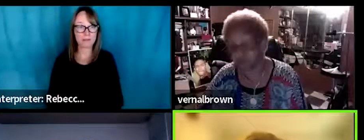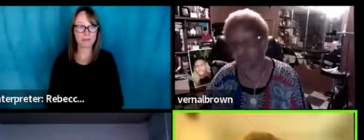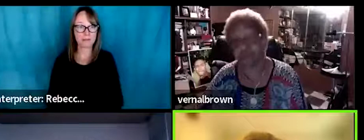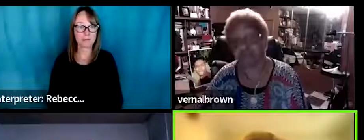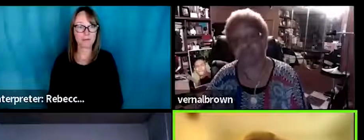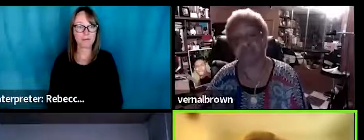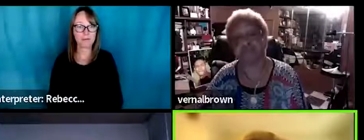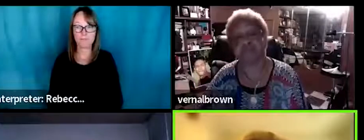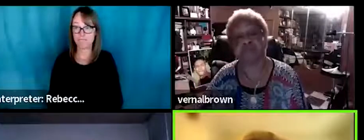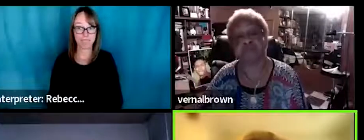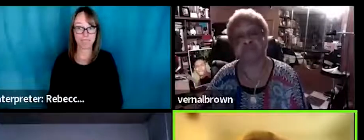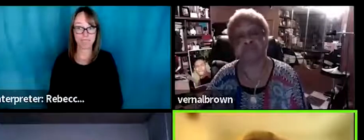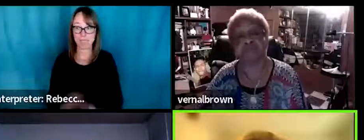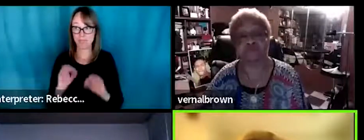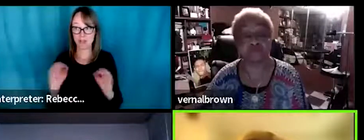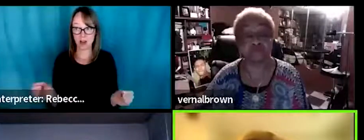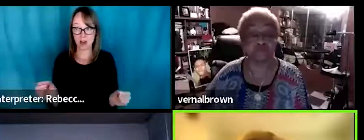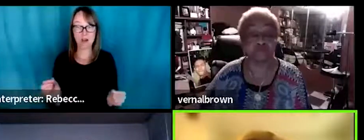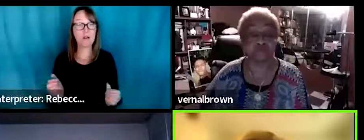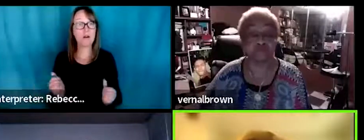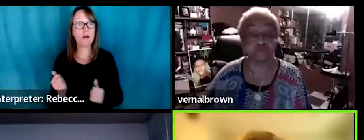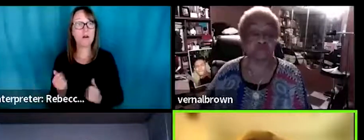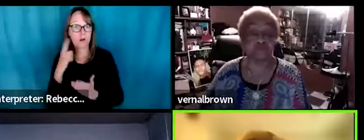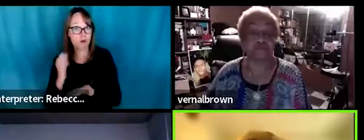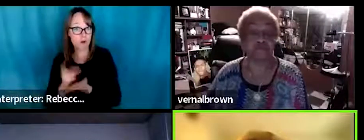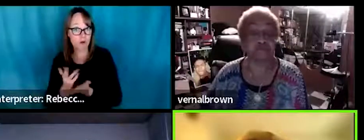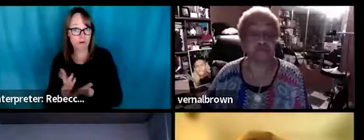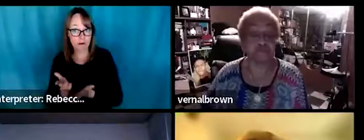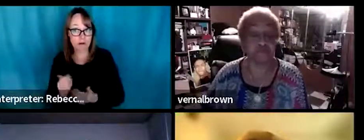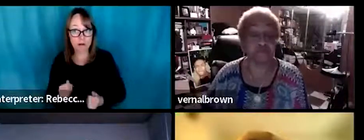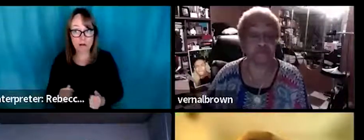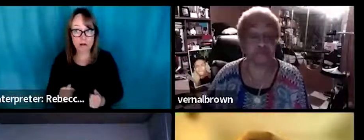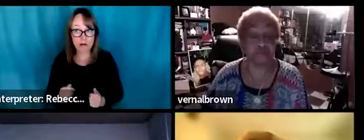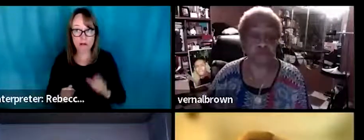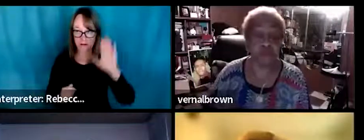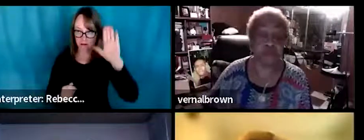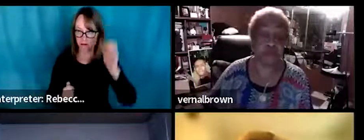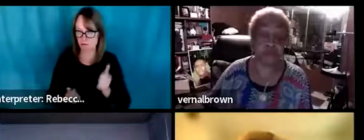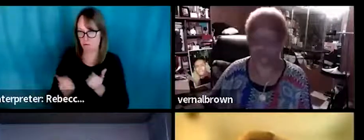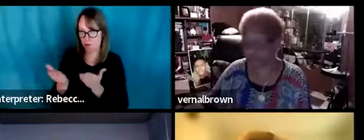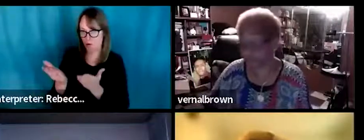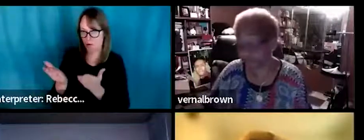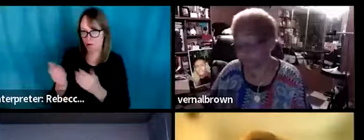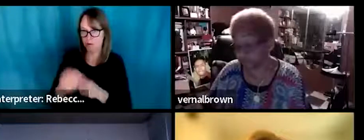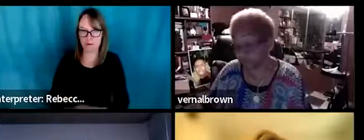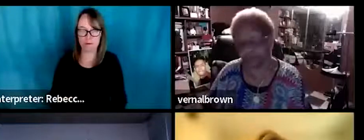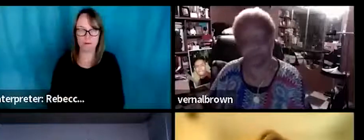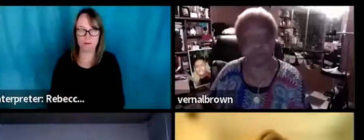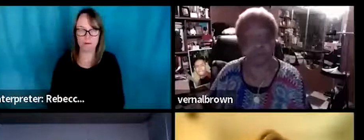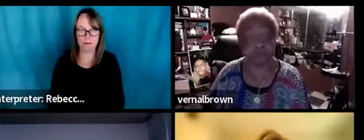Seeing none, may I have a motion to approve? So moved.